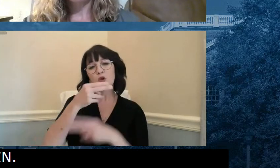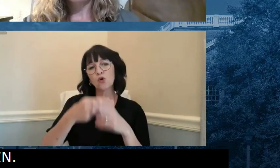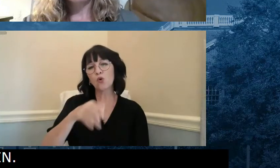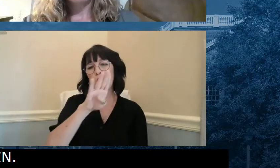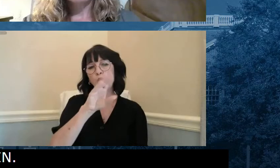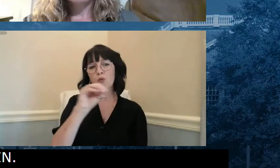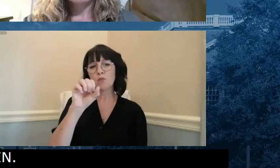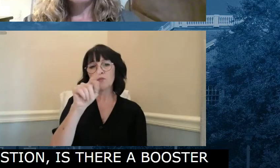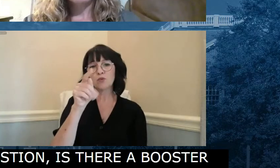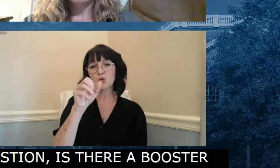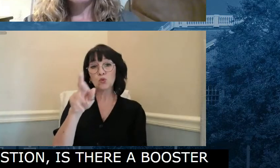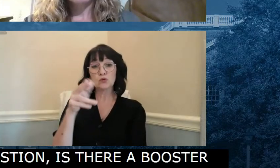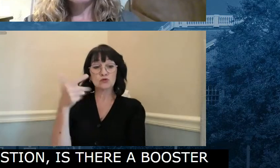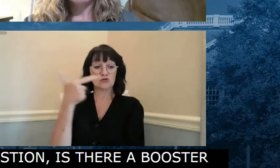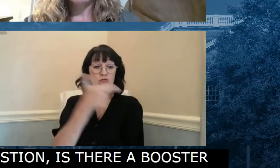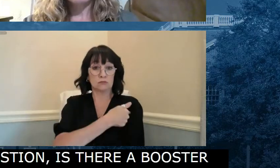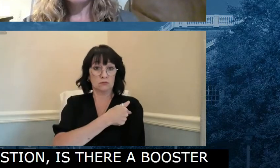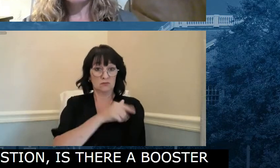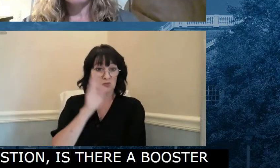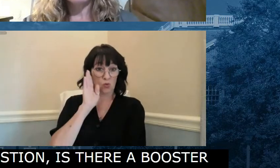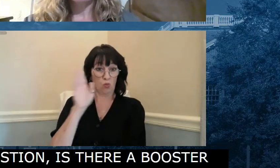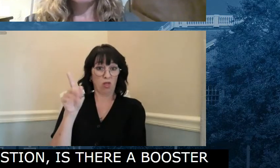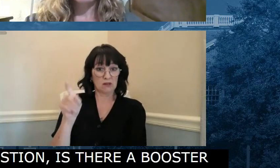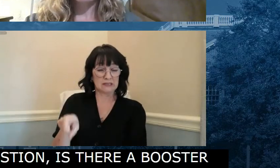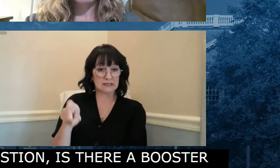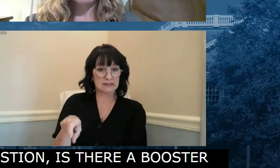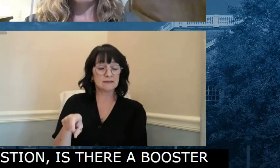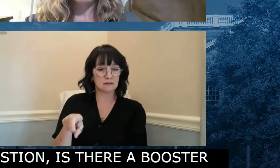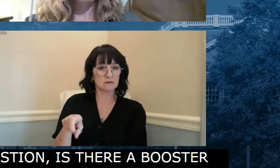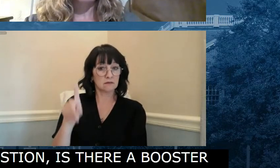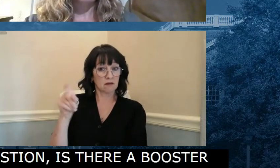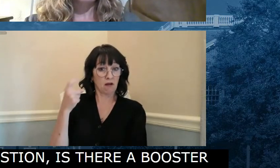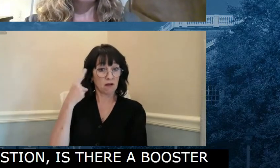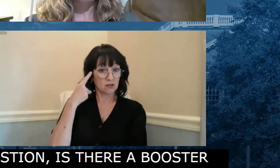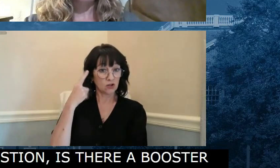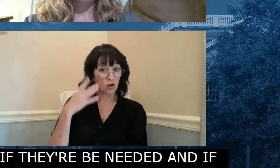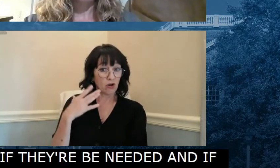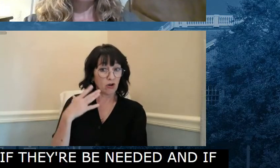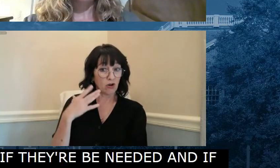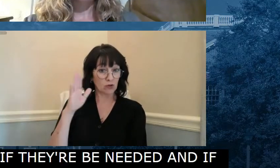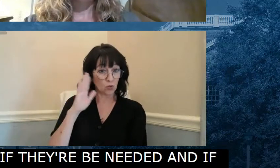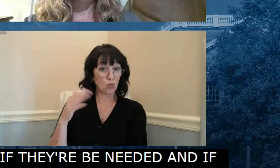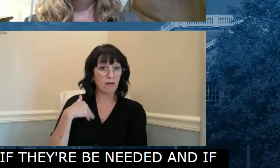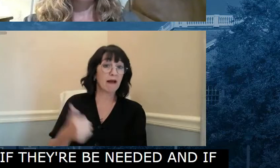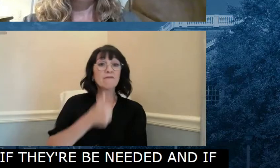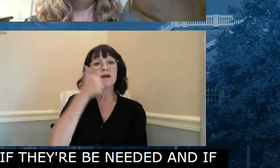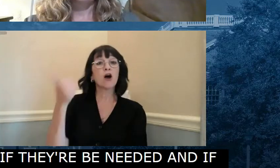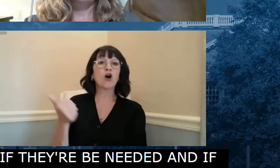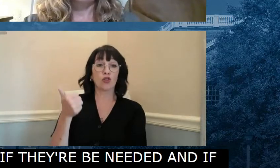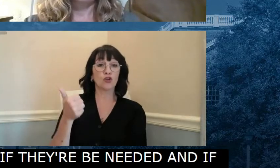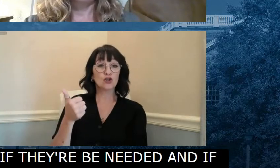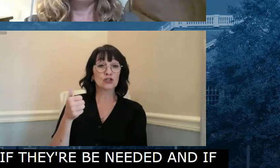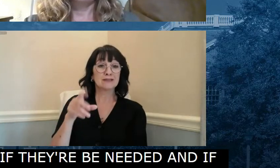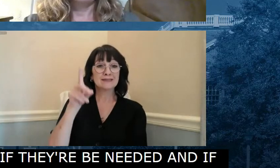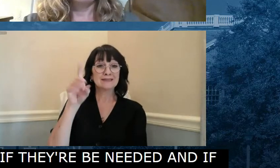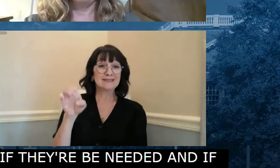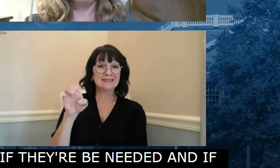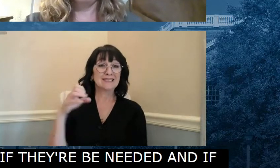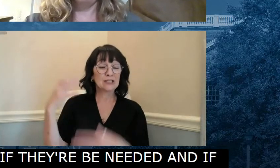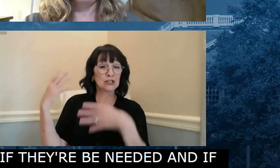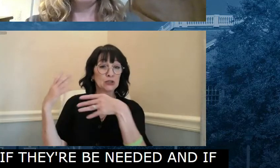whether booster doses will be needed? And if that's the case, Governor, will we have another DE Wins incentive program to get people their booster